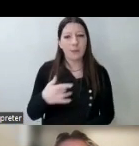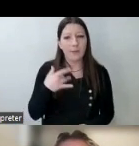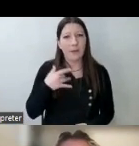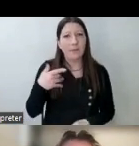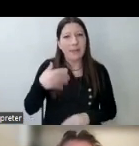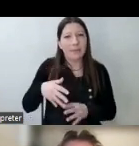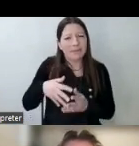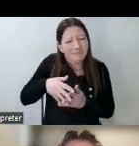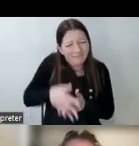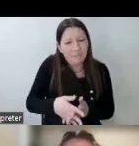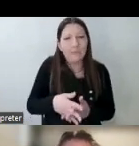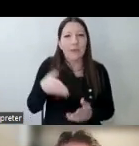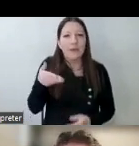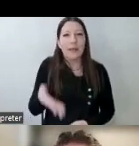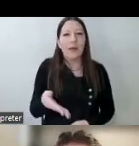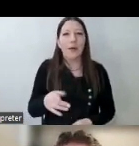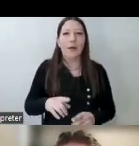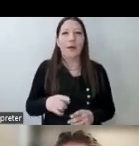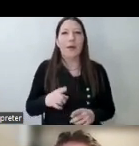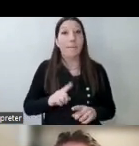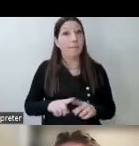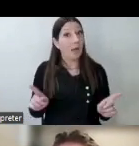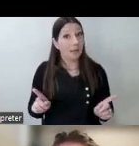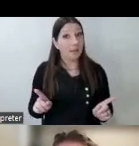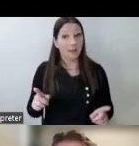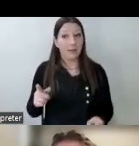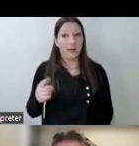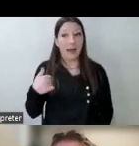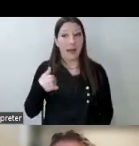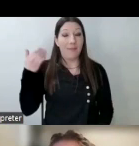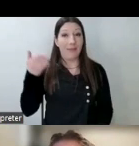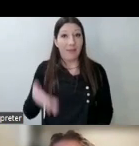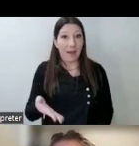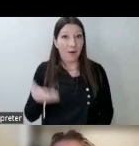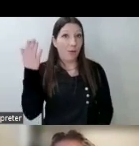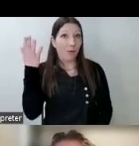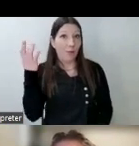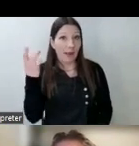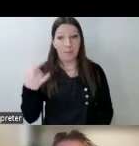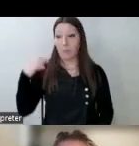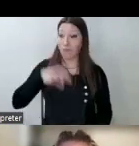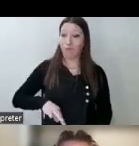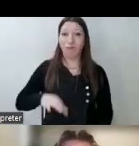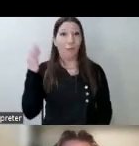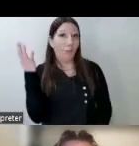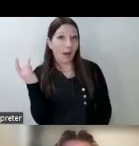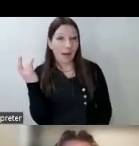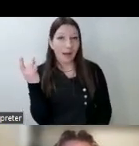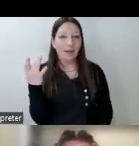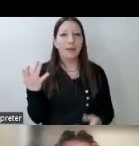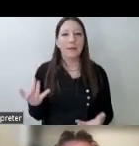in which my living there and benefiting from that land is reinforcing a type of colonial violence that leads to increased